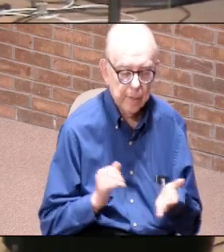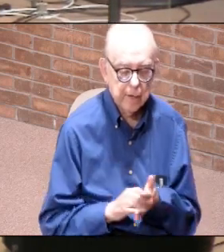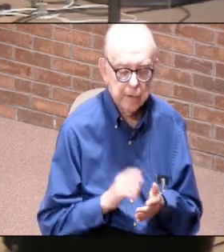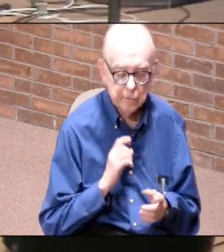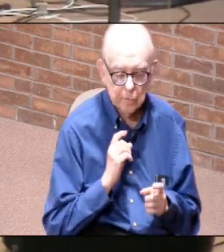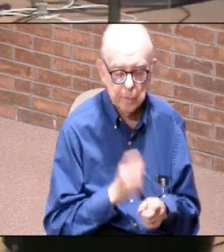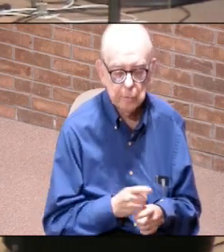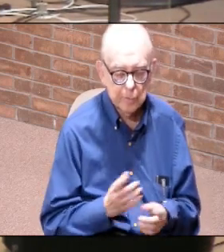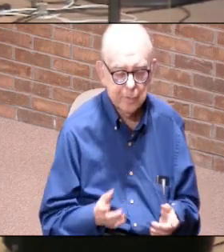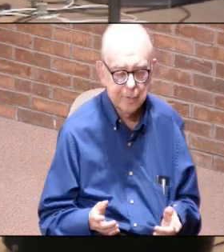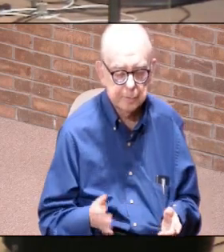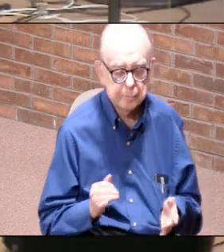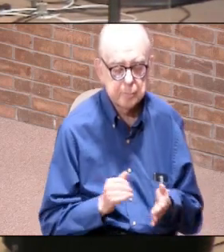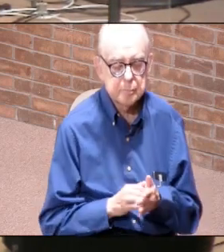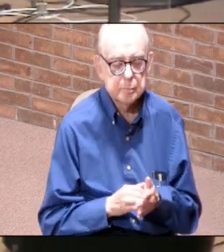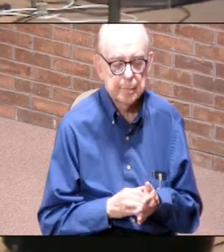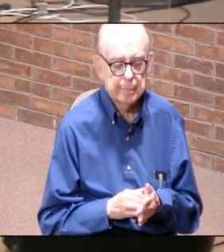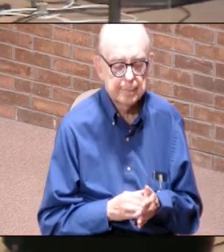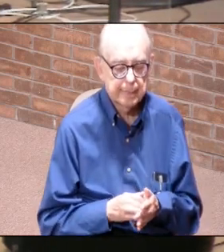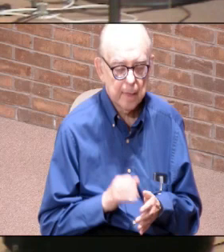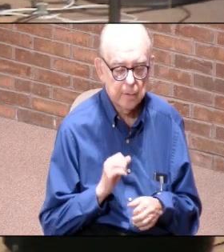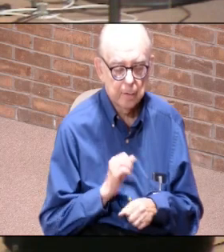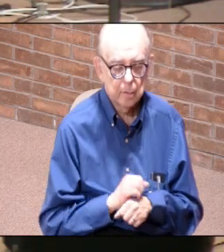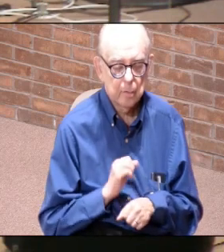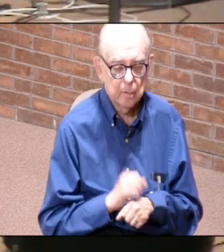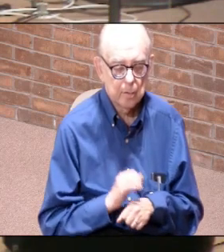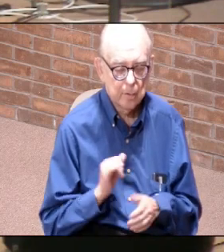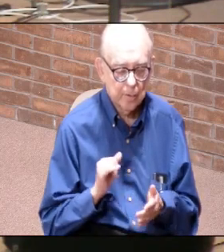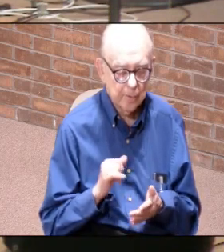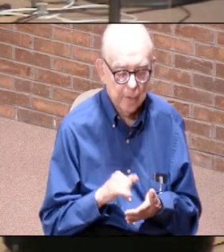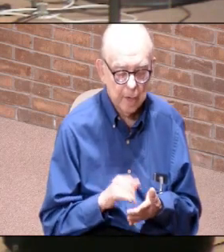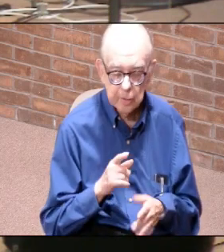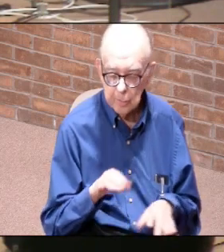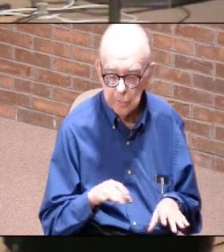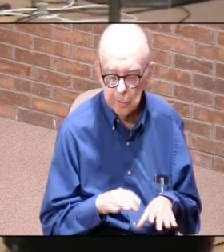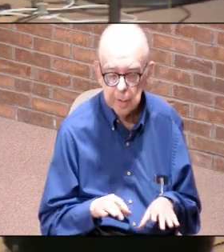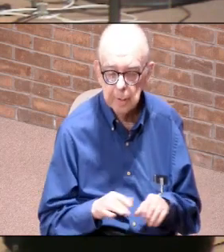rewards. That's the mission that you're doing.